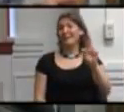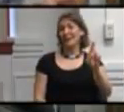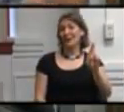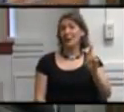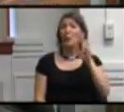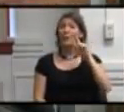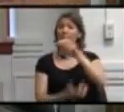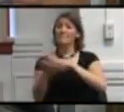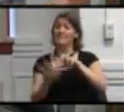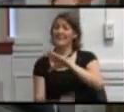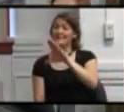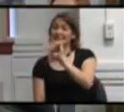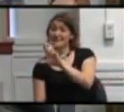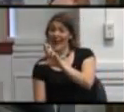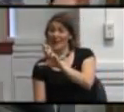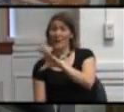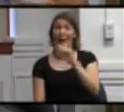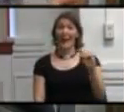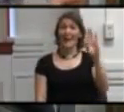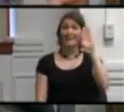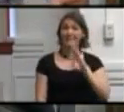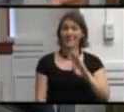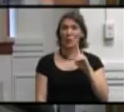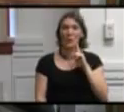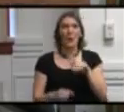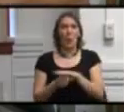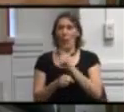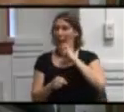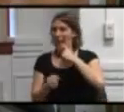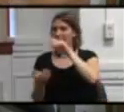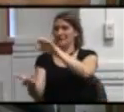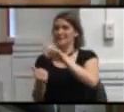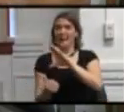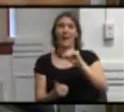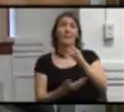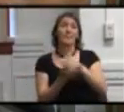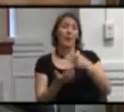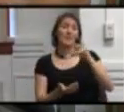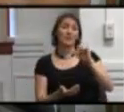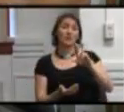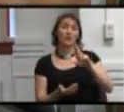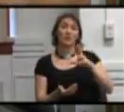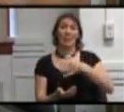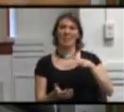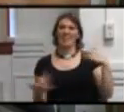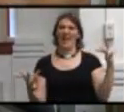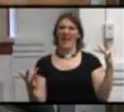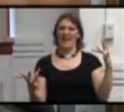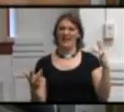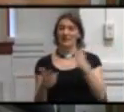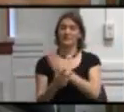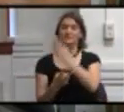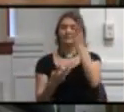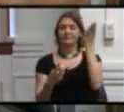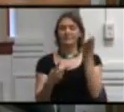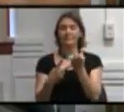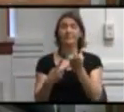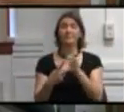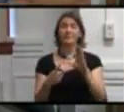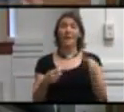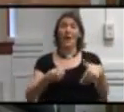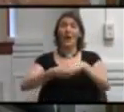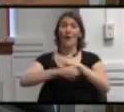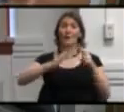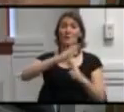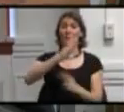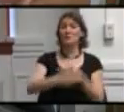ale. It's kind of part cider that we're sourcing locally and part Pilsner. We're also going to have a Covered Bridge brown ale, which